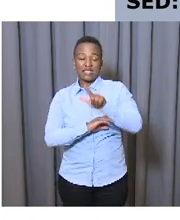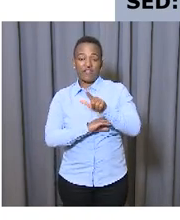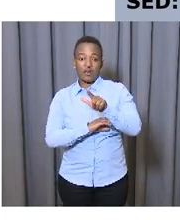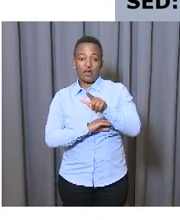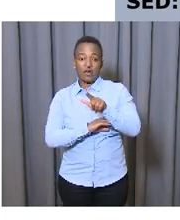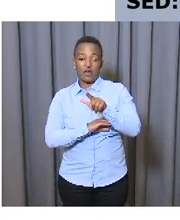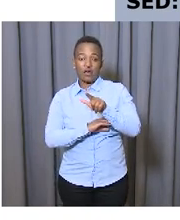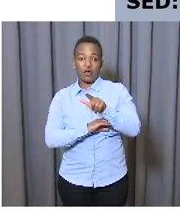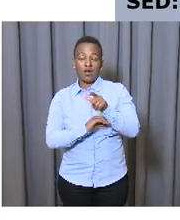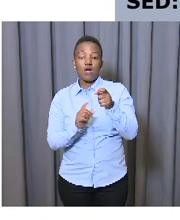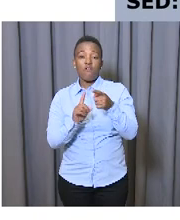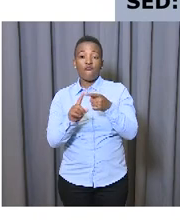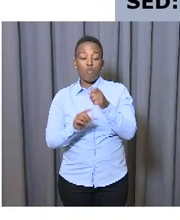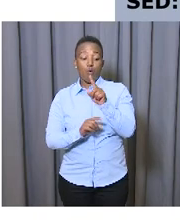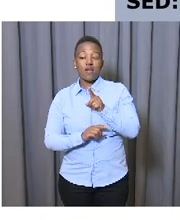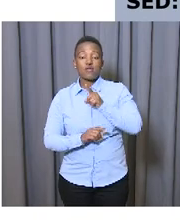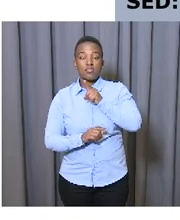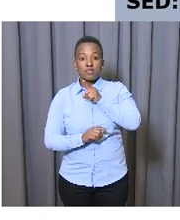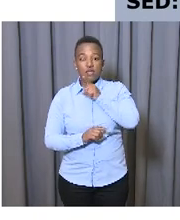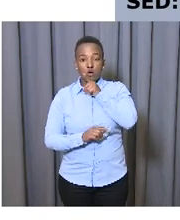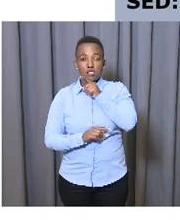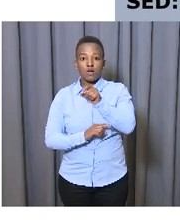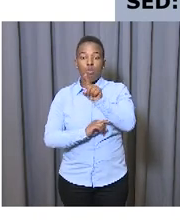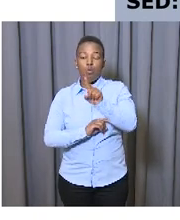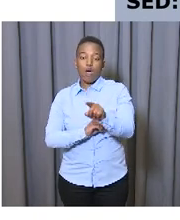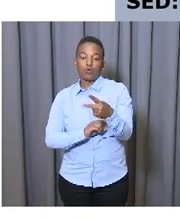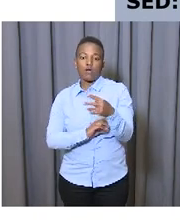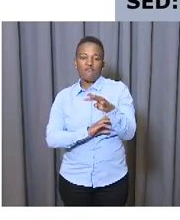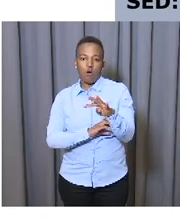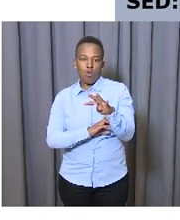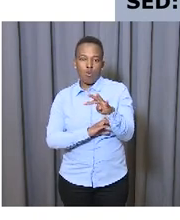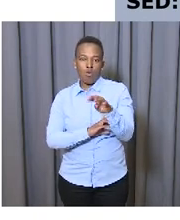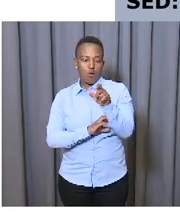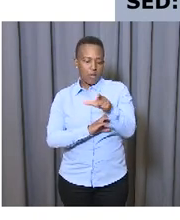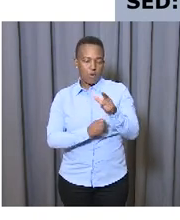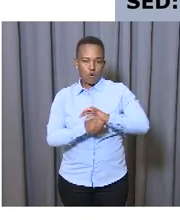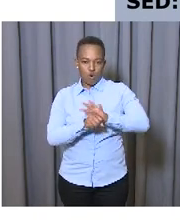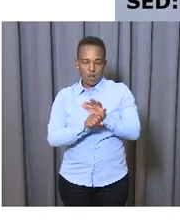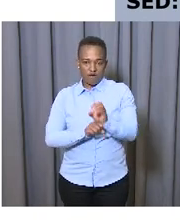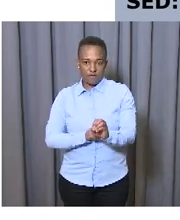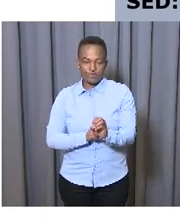active cases out of 1,124 cases. and we have